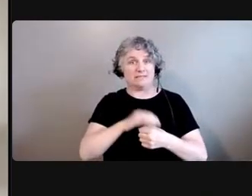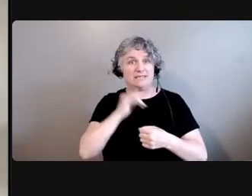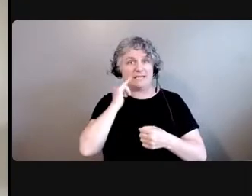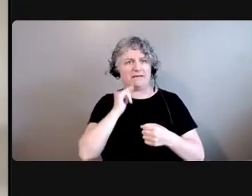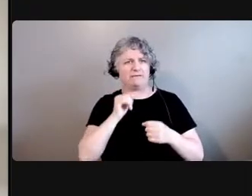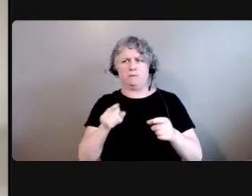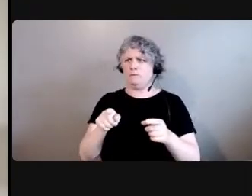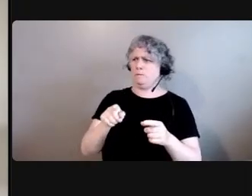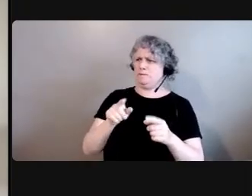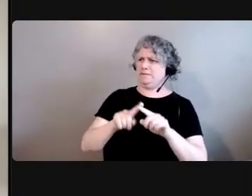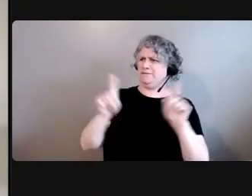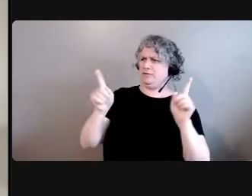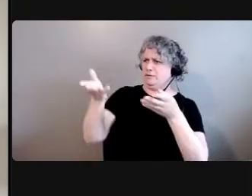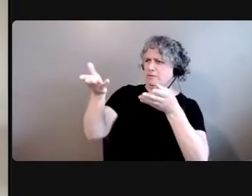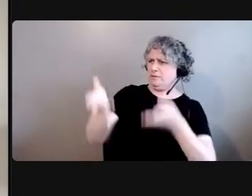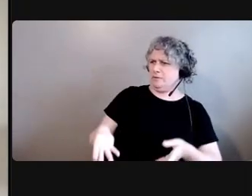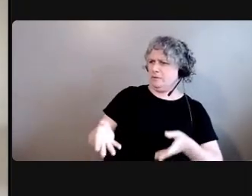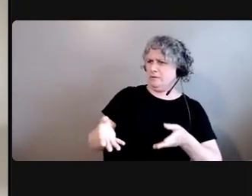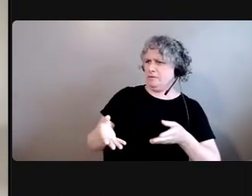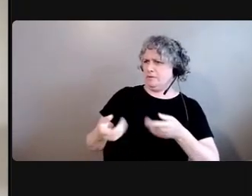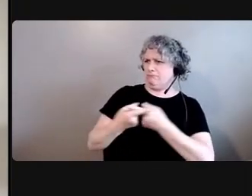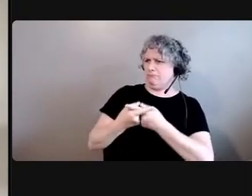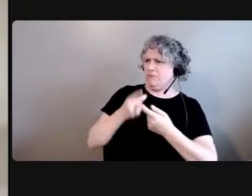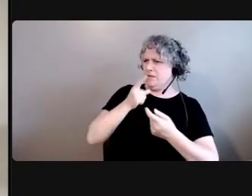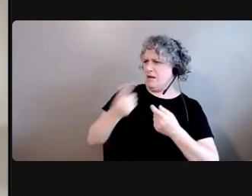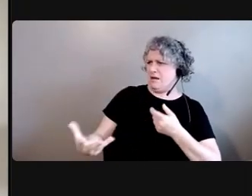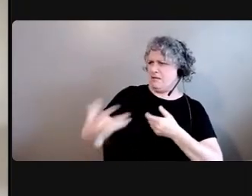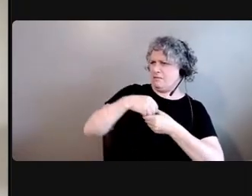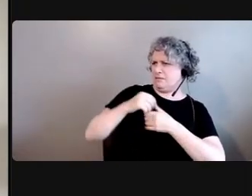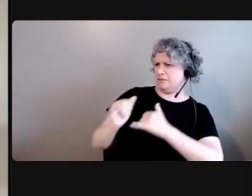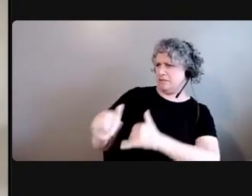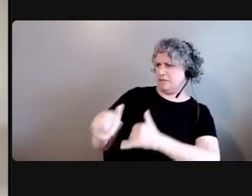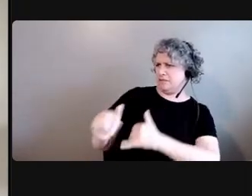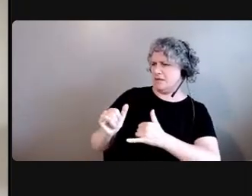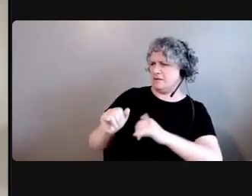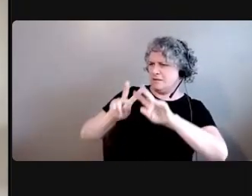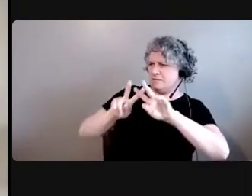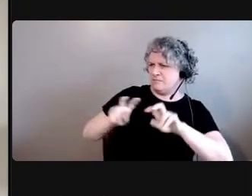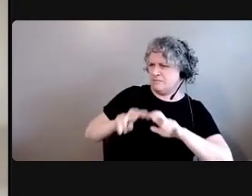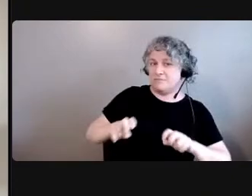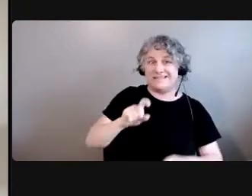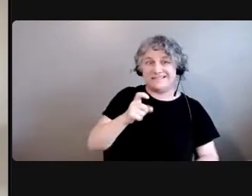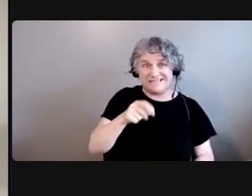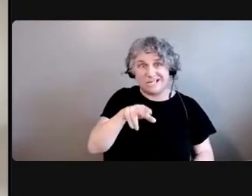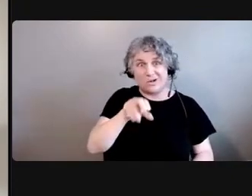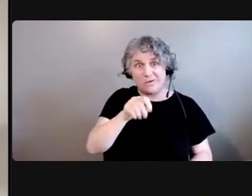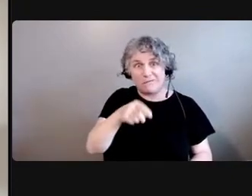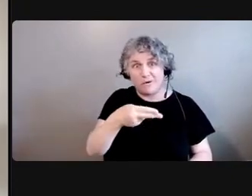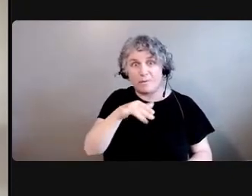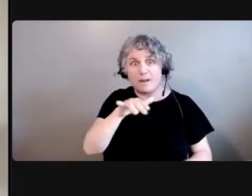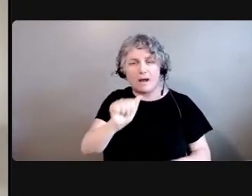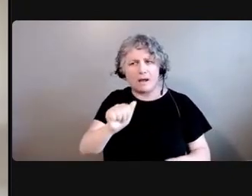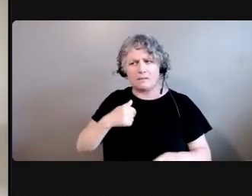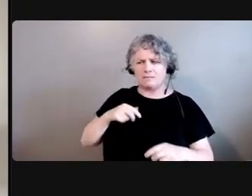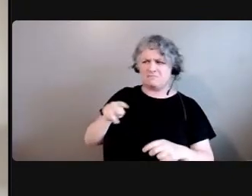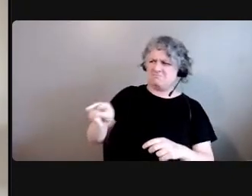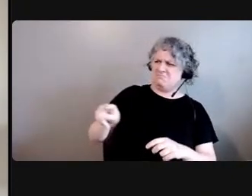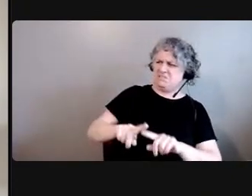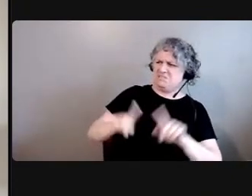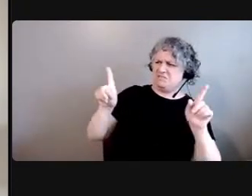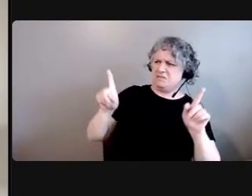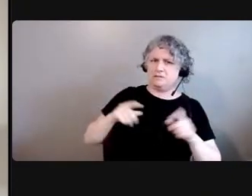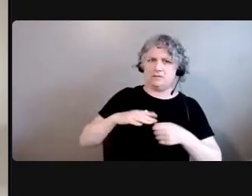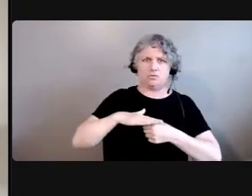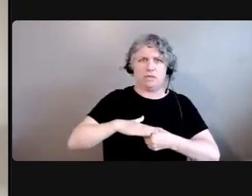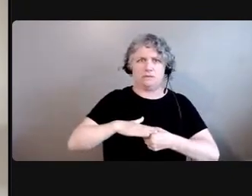our group. We evaluate others for how much threat they pose. Psychologically and physiologically, we undergo a stress